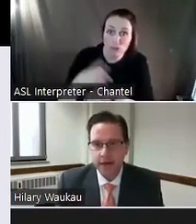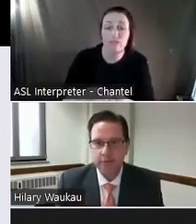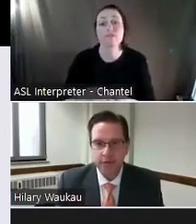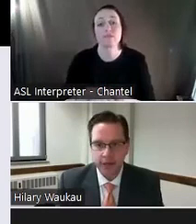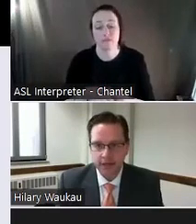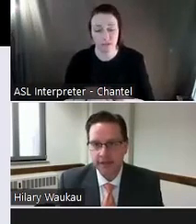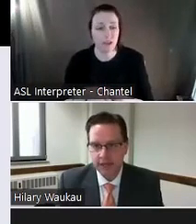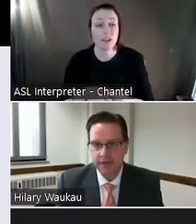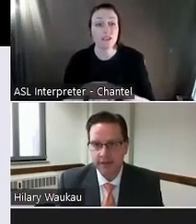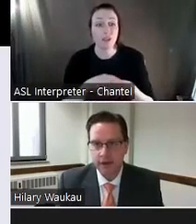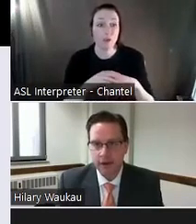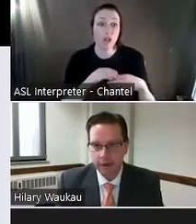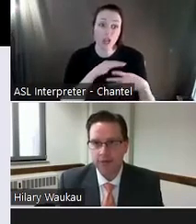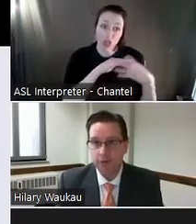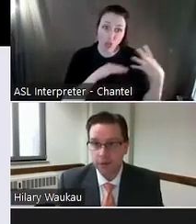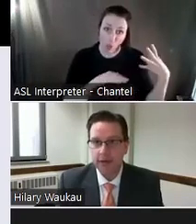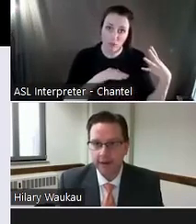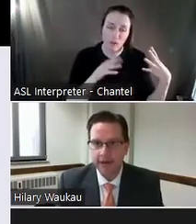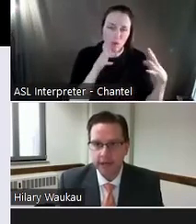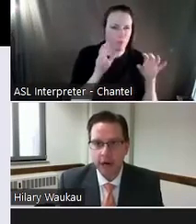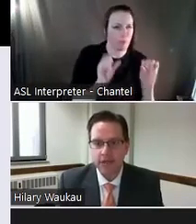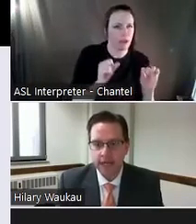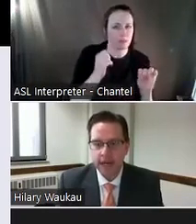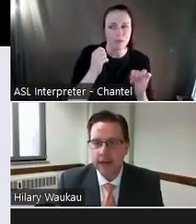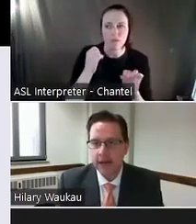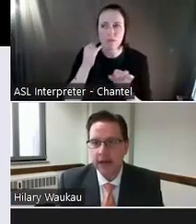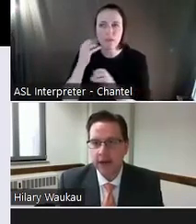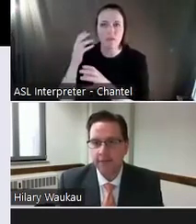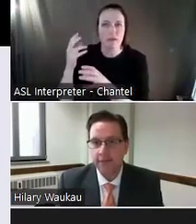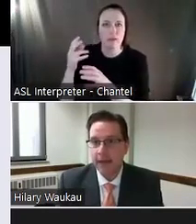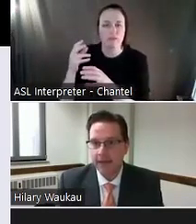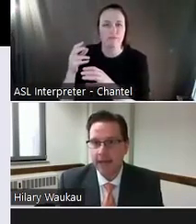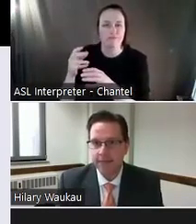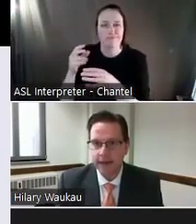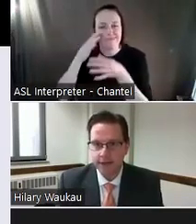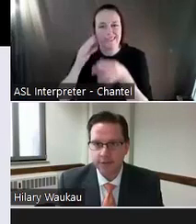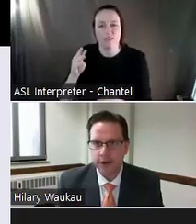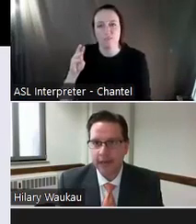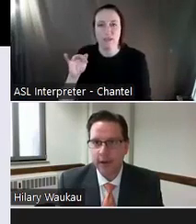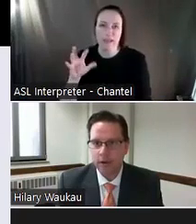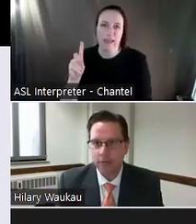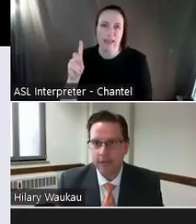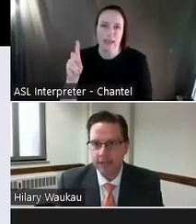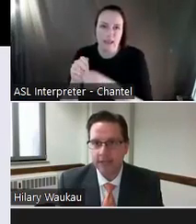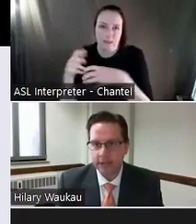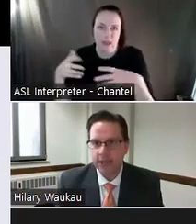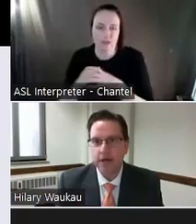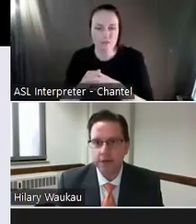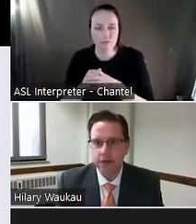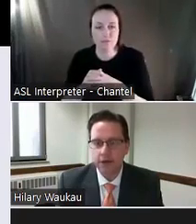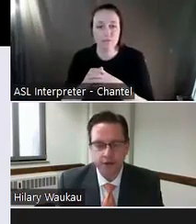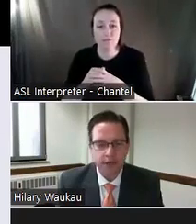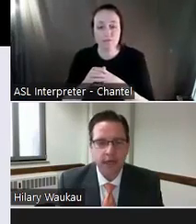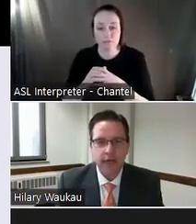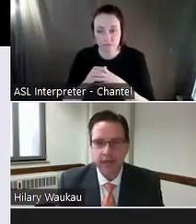made possible because of the savings that we are able to reinvest in our state from Medicaid expansion. So putting that $1.6 billion